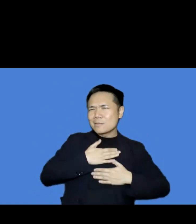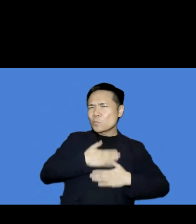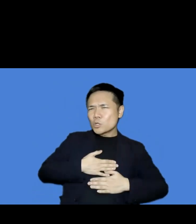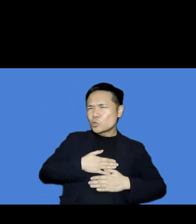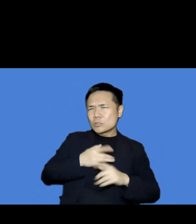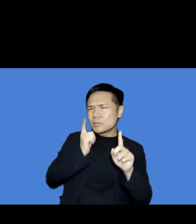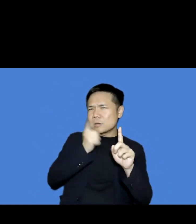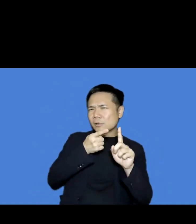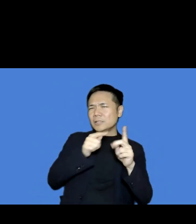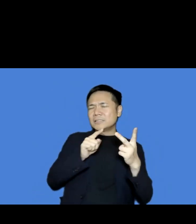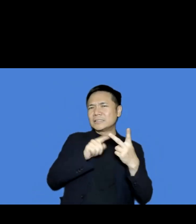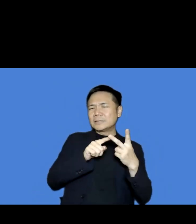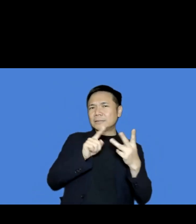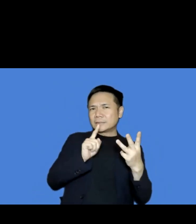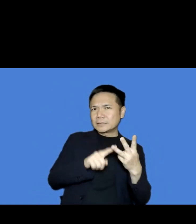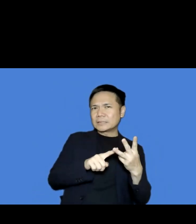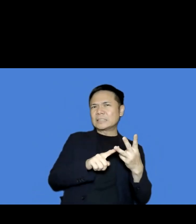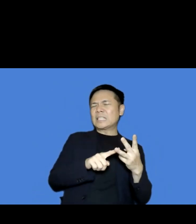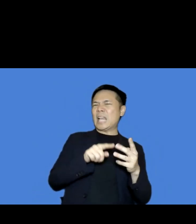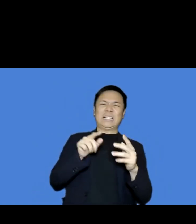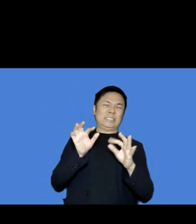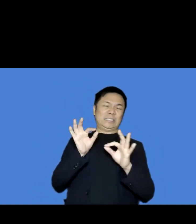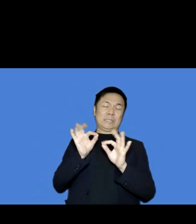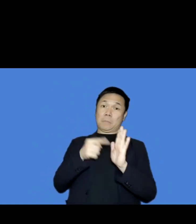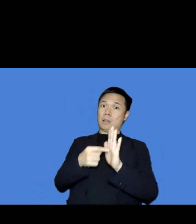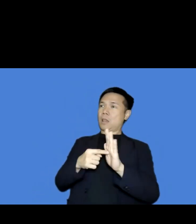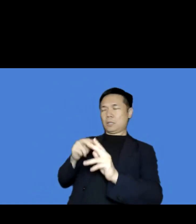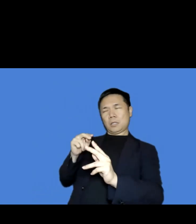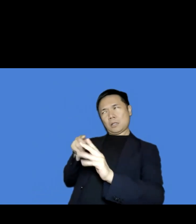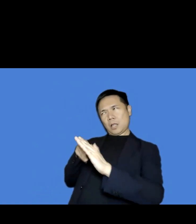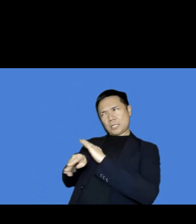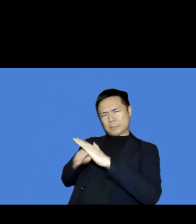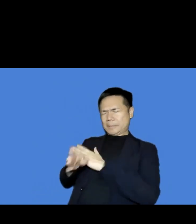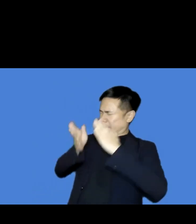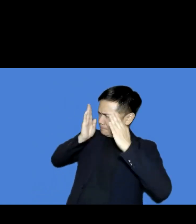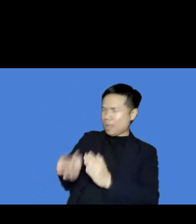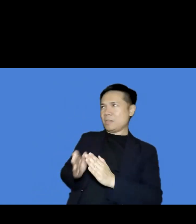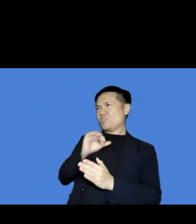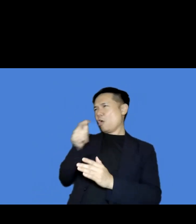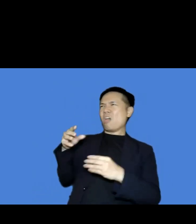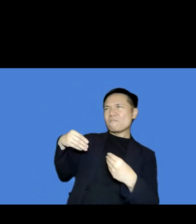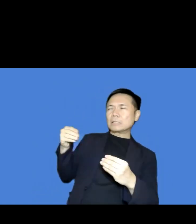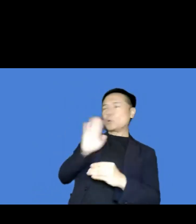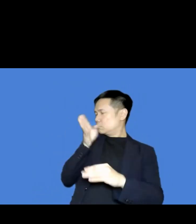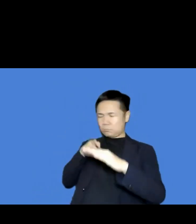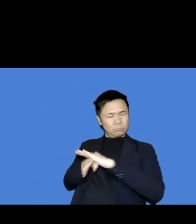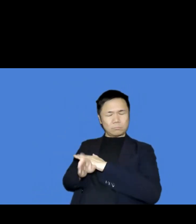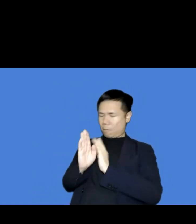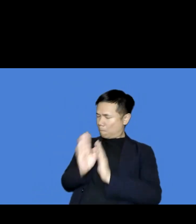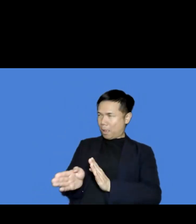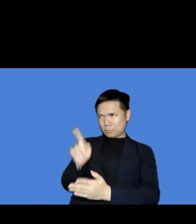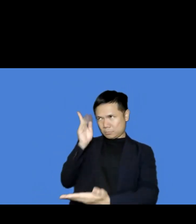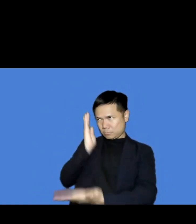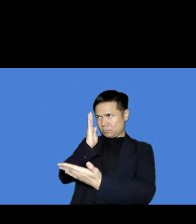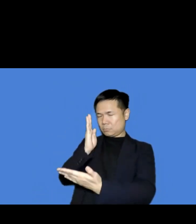and non-negotiable as accessibility. Or you talk about the new discourse around climate